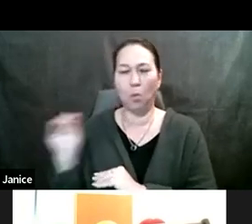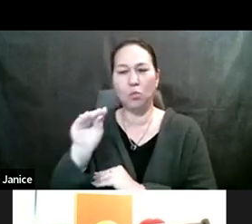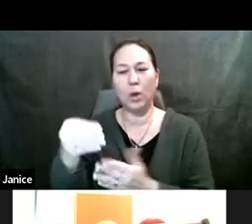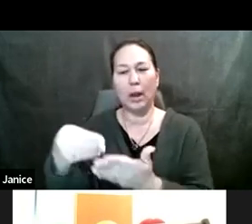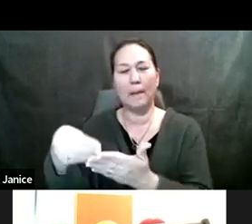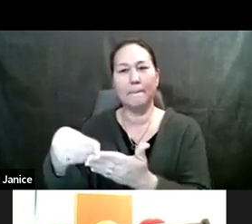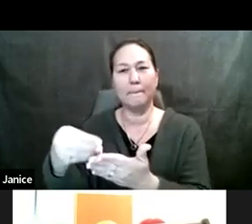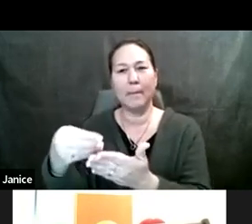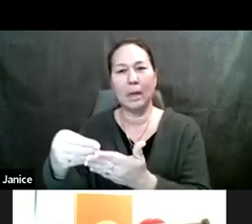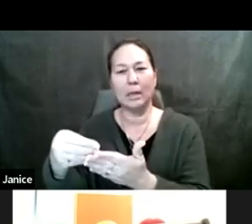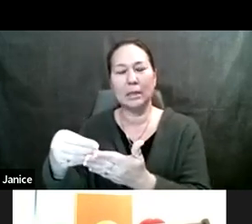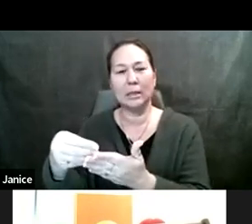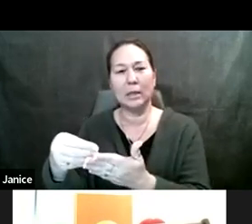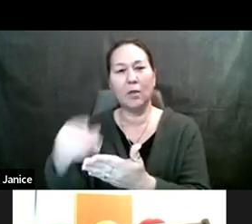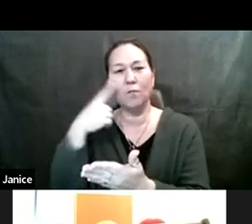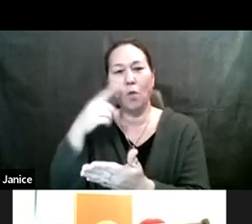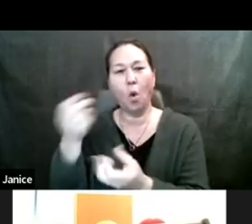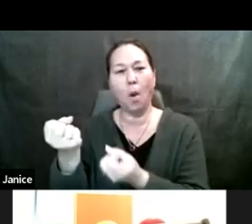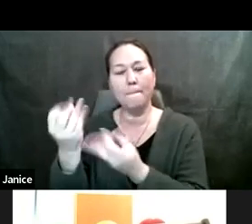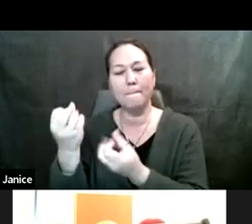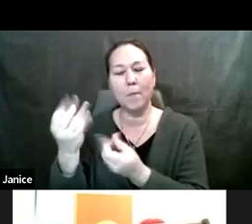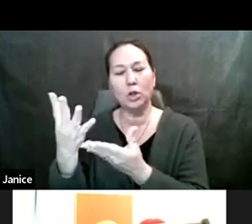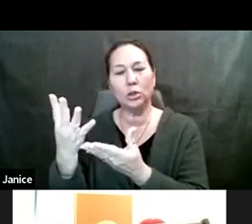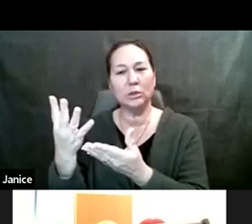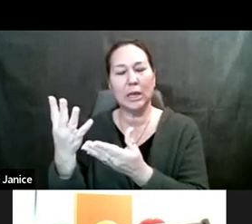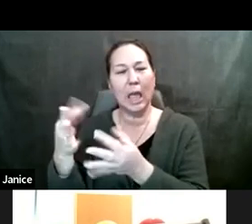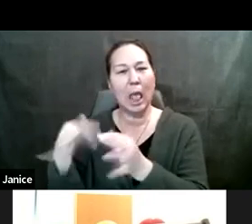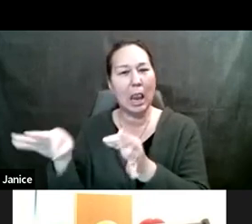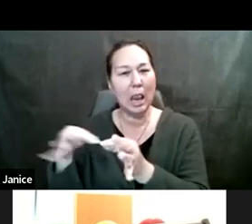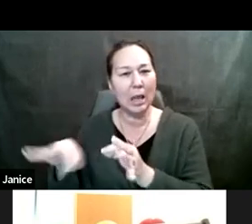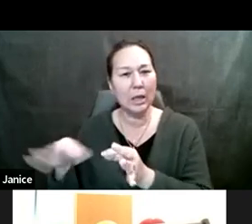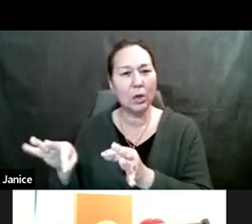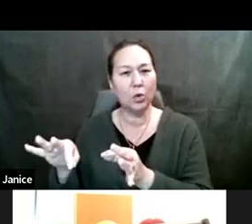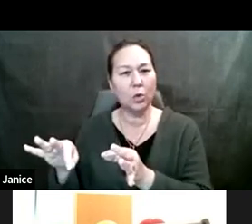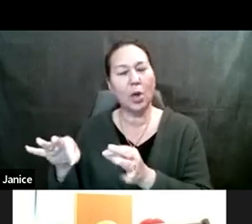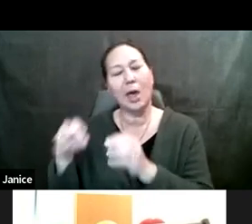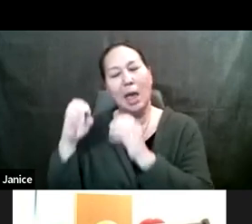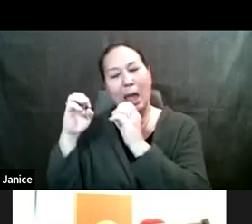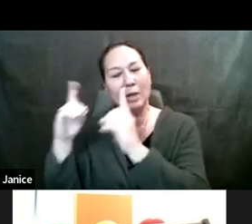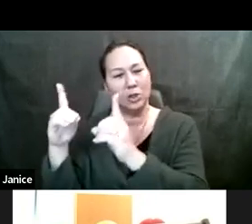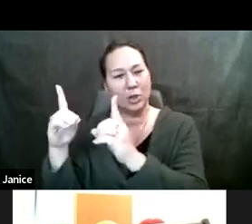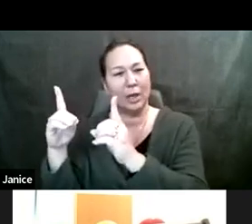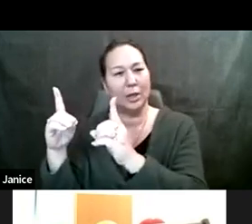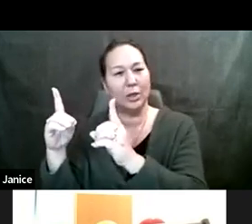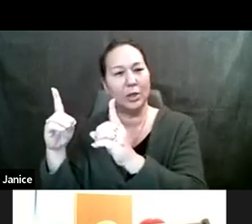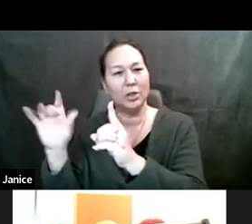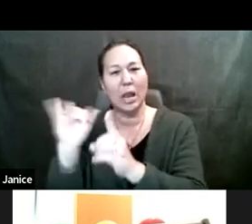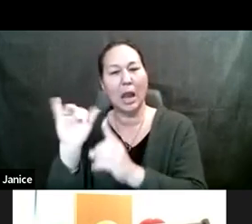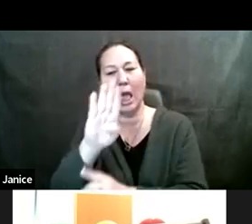multilingual education or programs that are bilingual inclusive